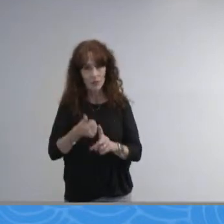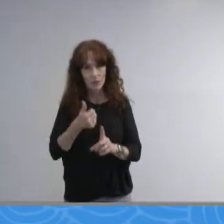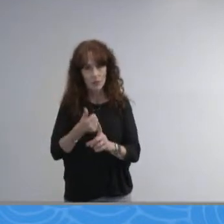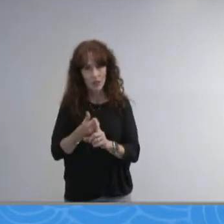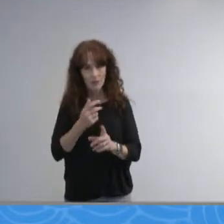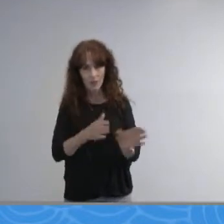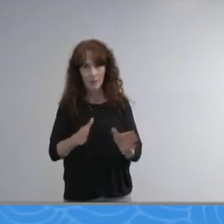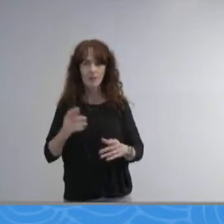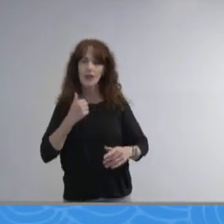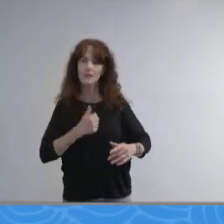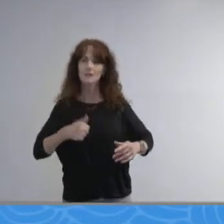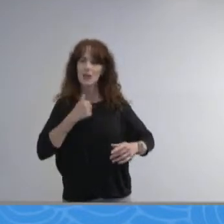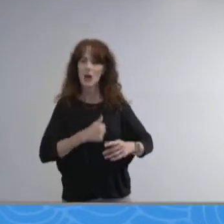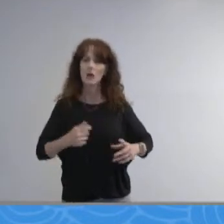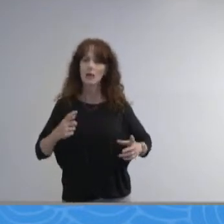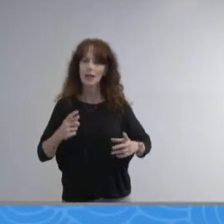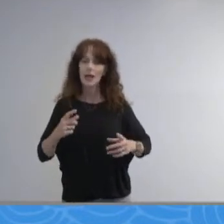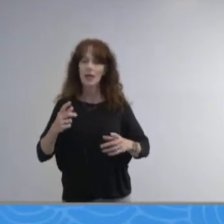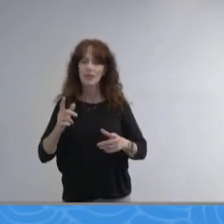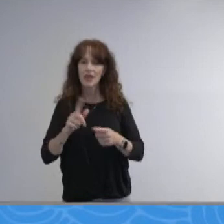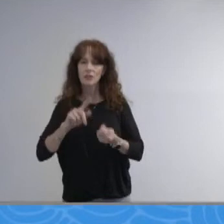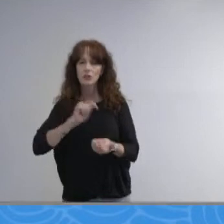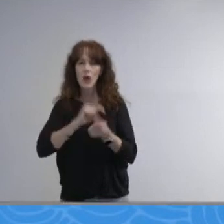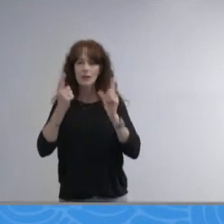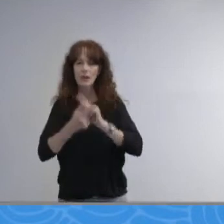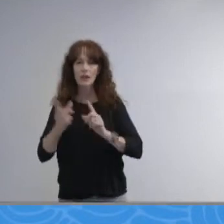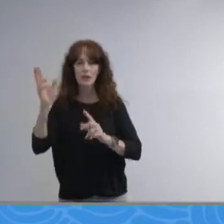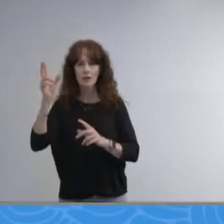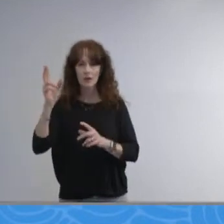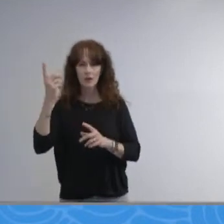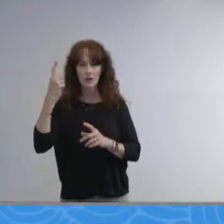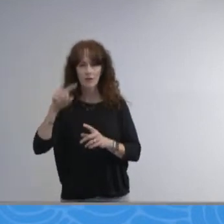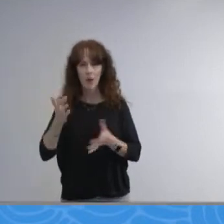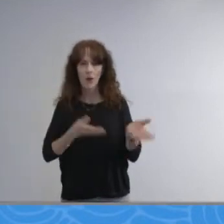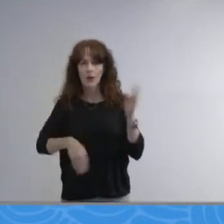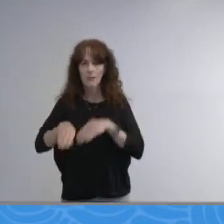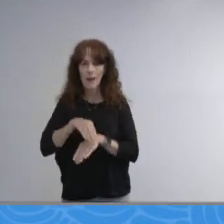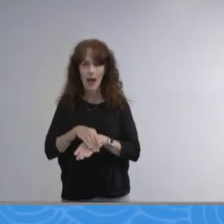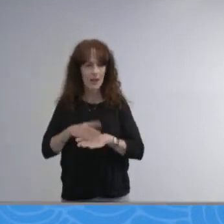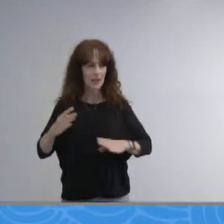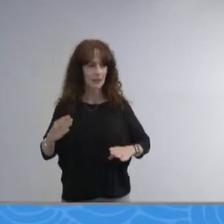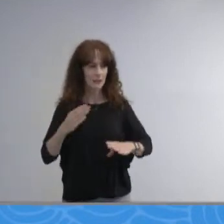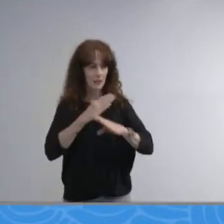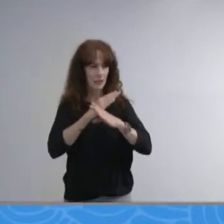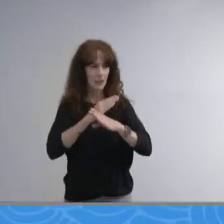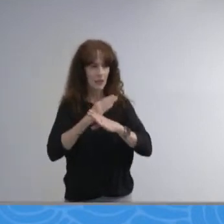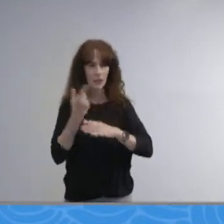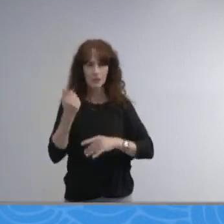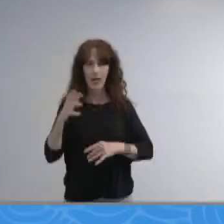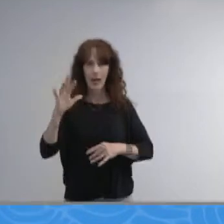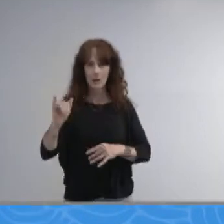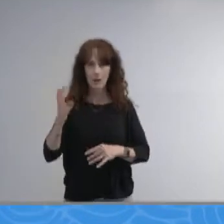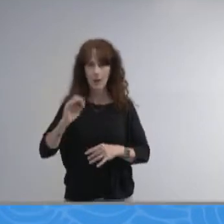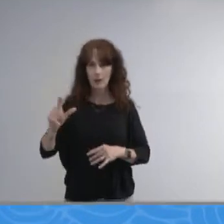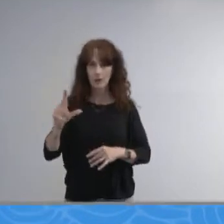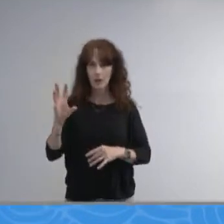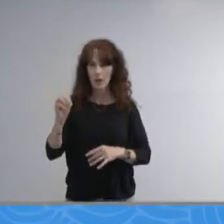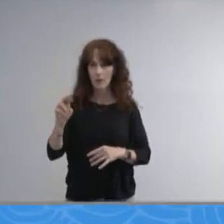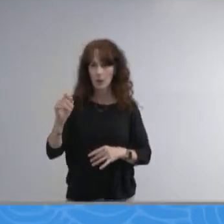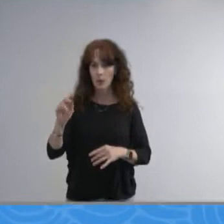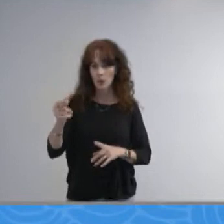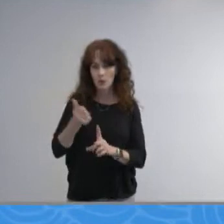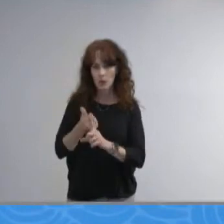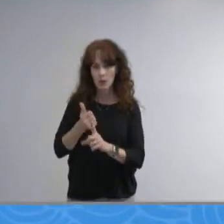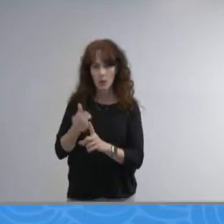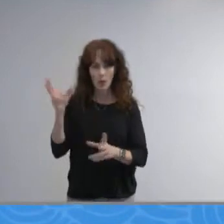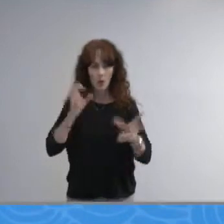be prepared for your meeting. I also have a couple more things. Apologies. Gary Marshall, would you mind muting because we